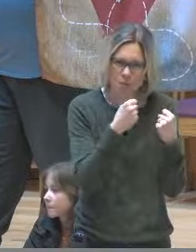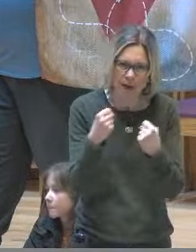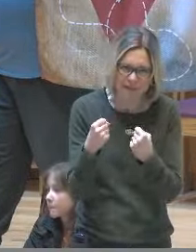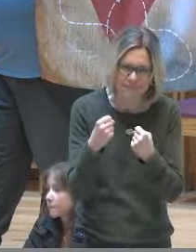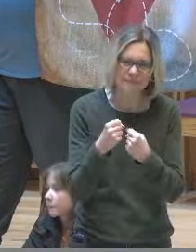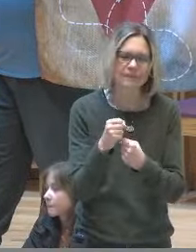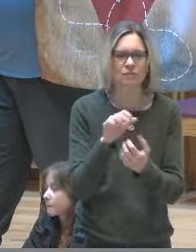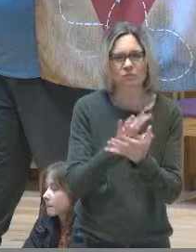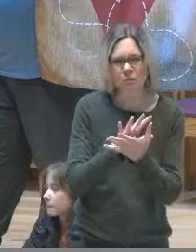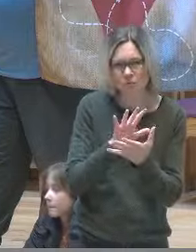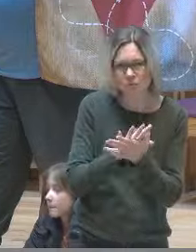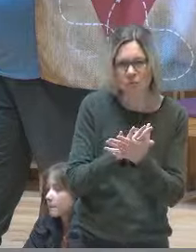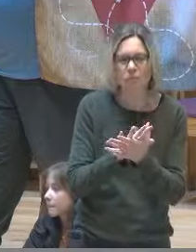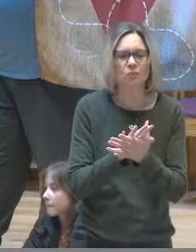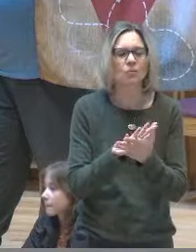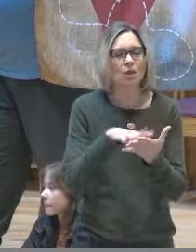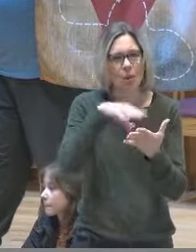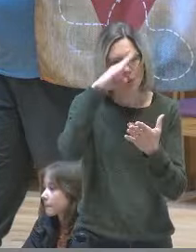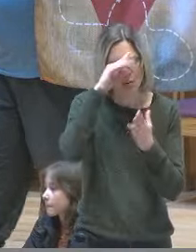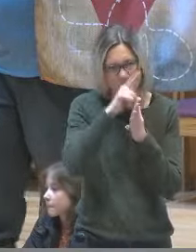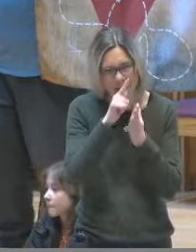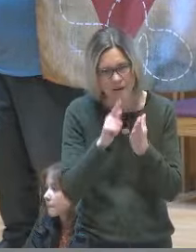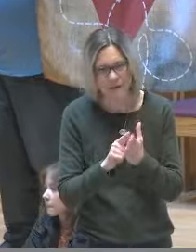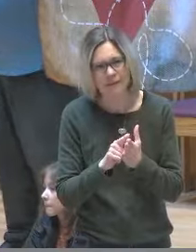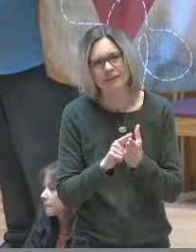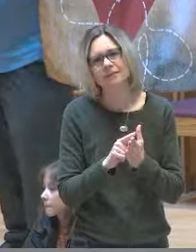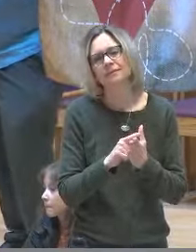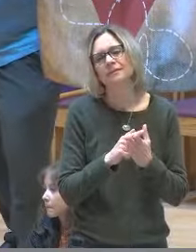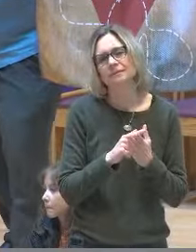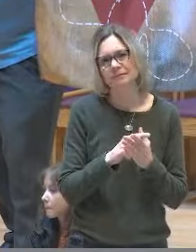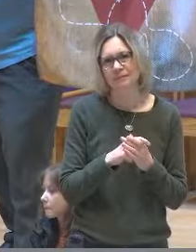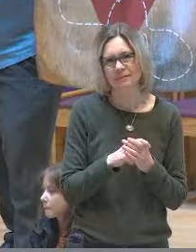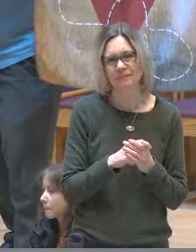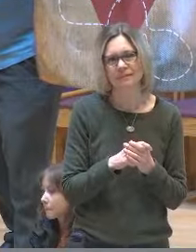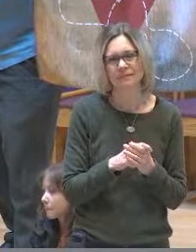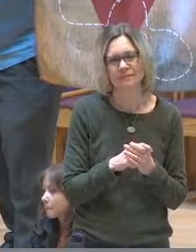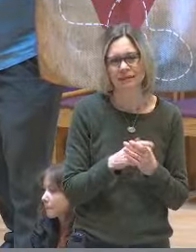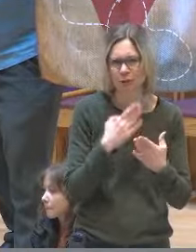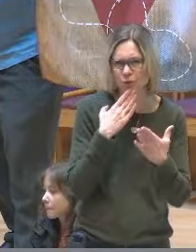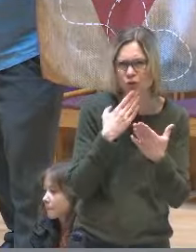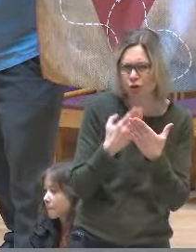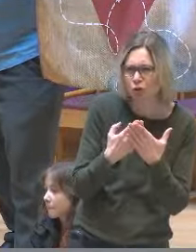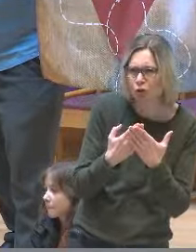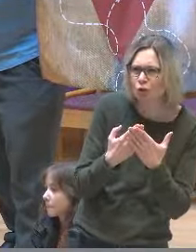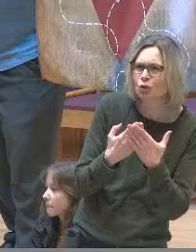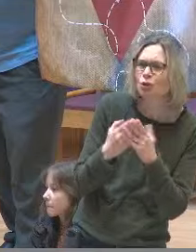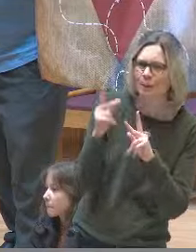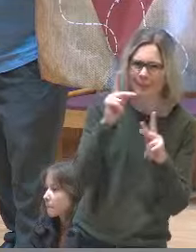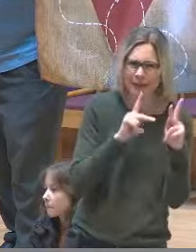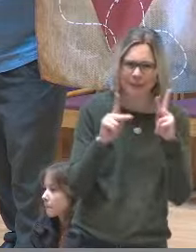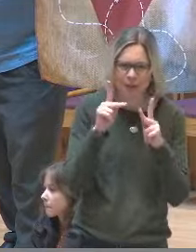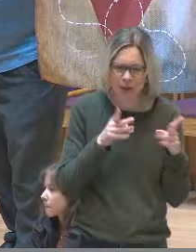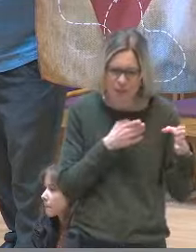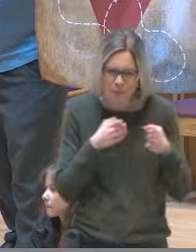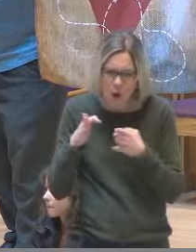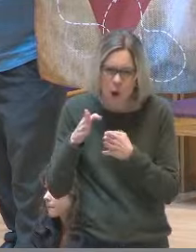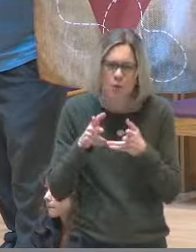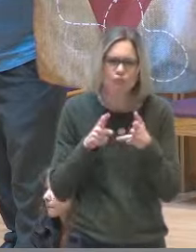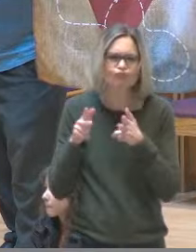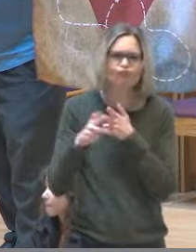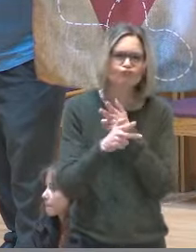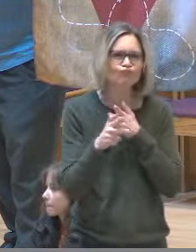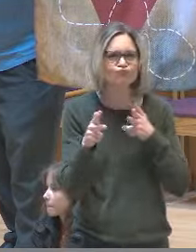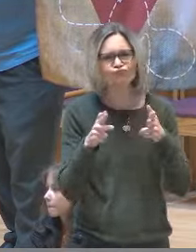and we learn all the laws and the rules of driving. We learn how to be good, compassionate people on the road, right?